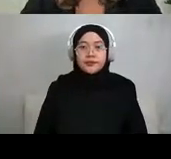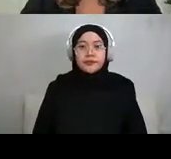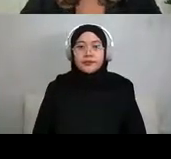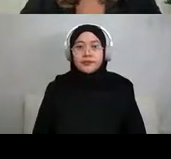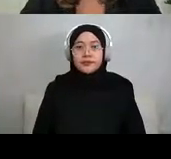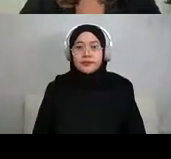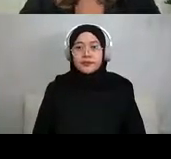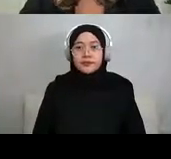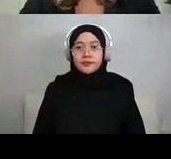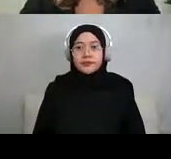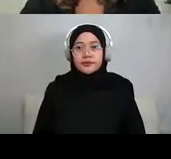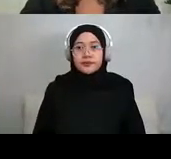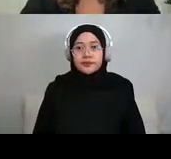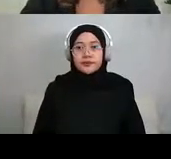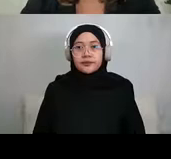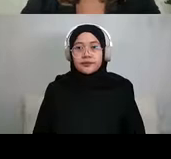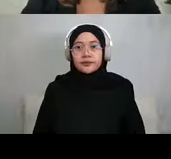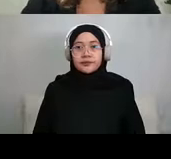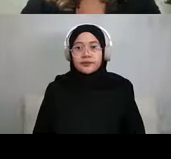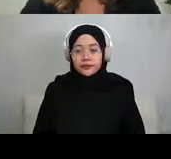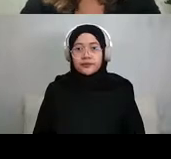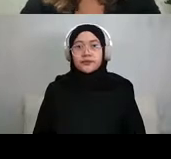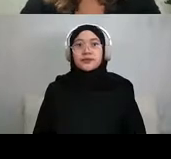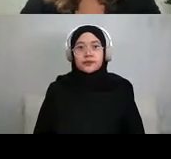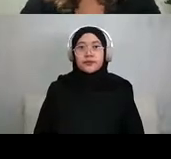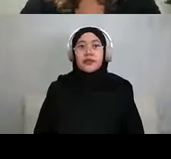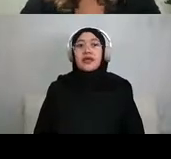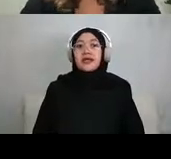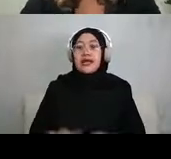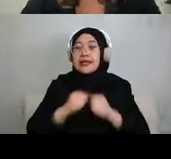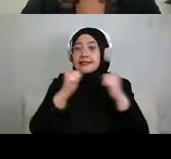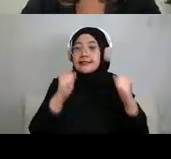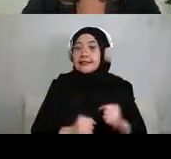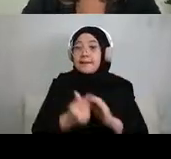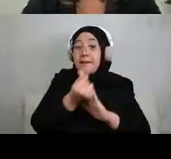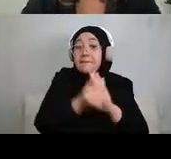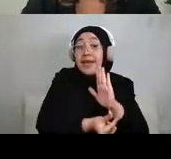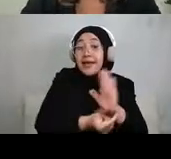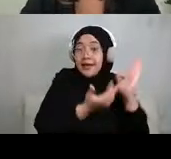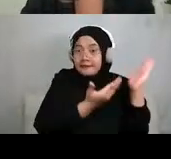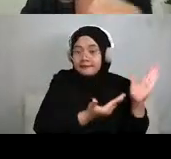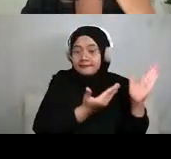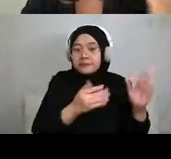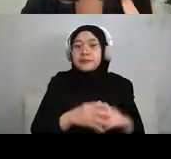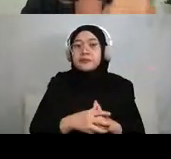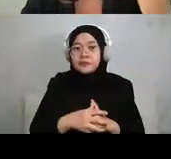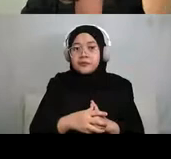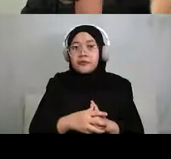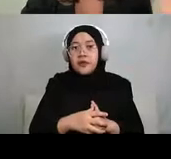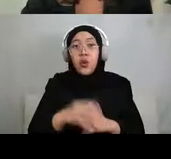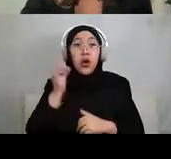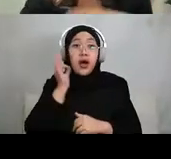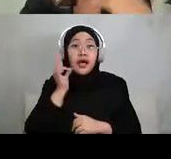And this model allows for a much better allocation of risks between all the parties, the municipality,